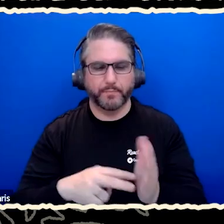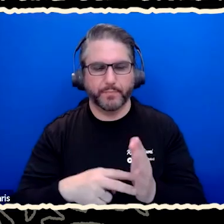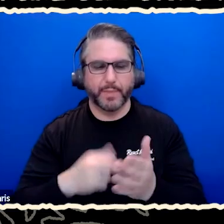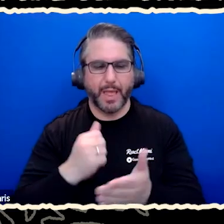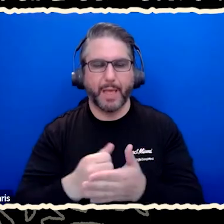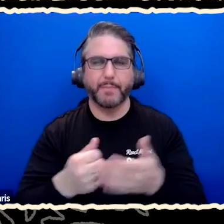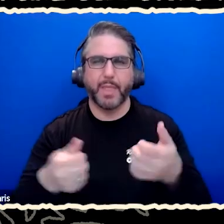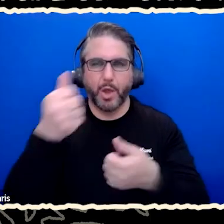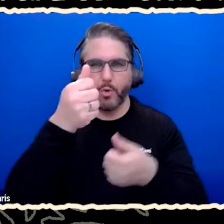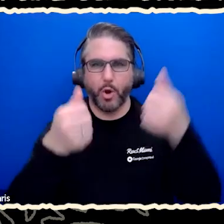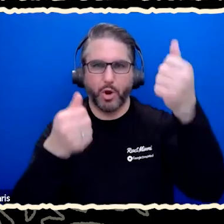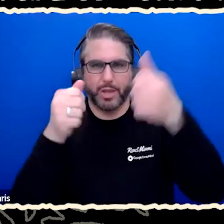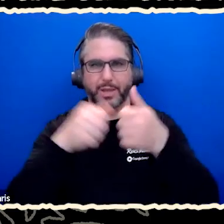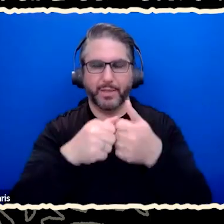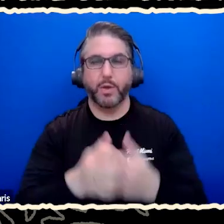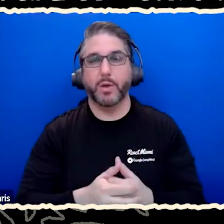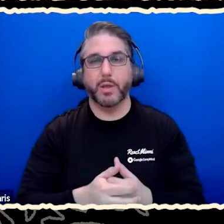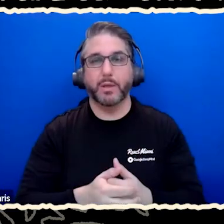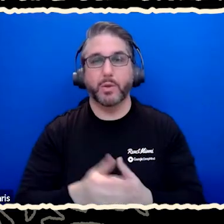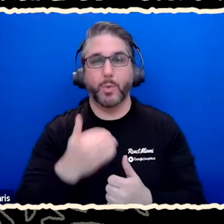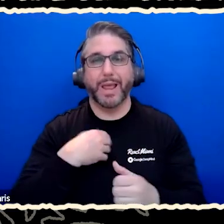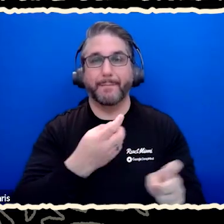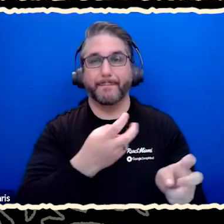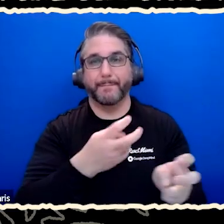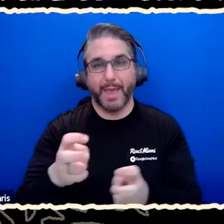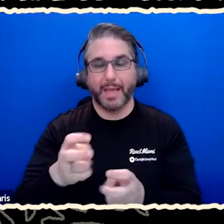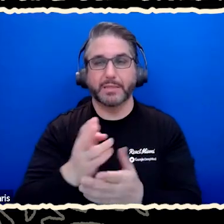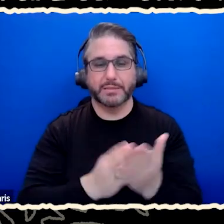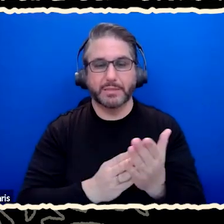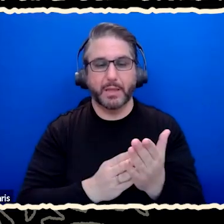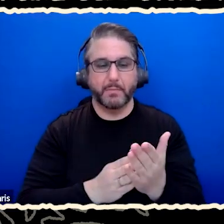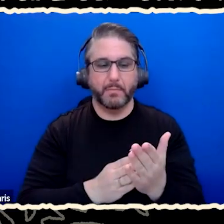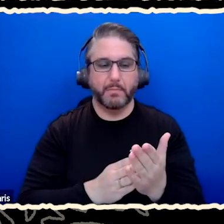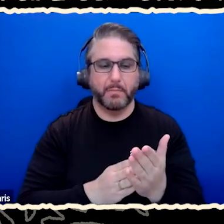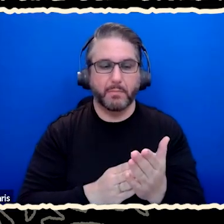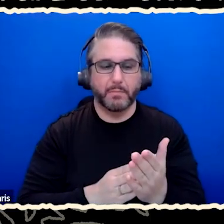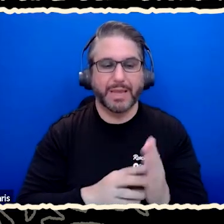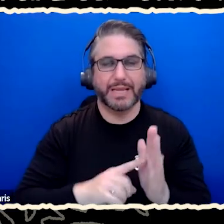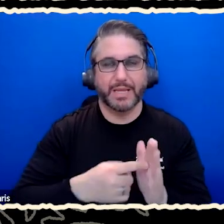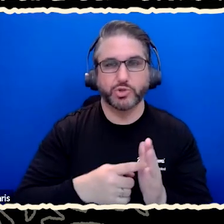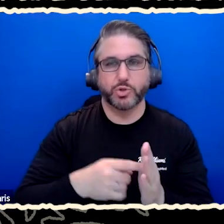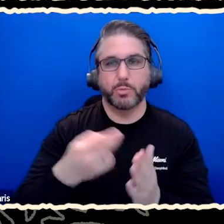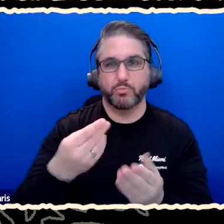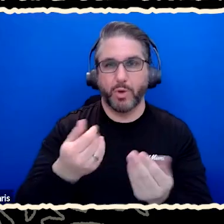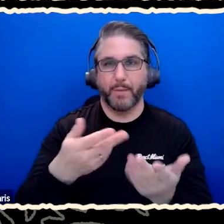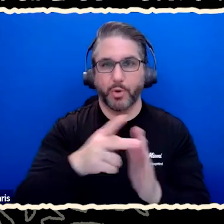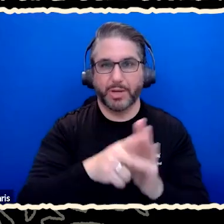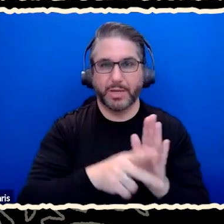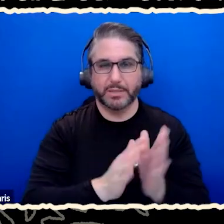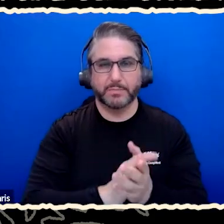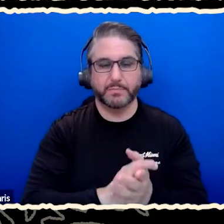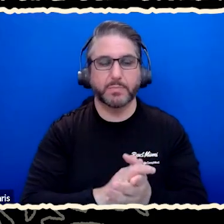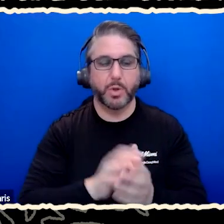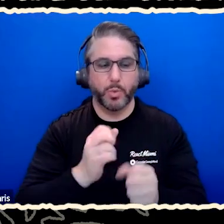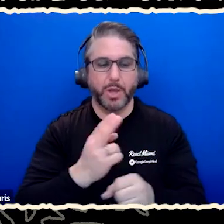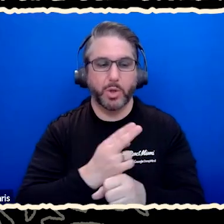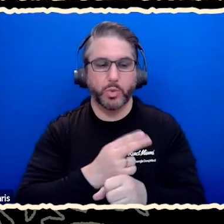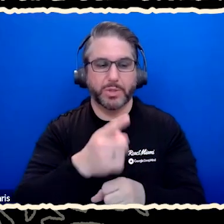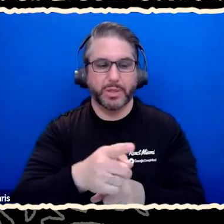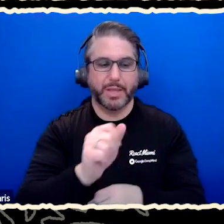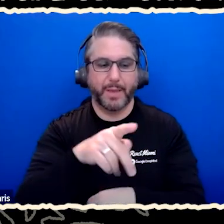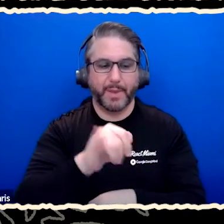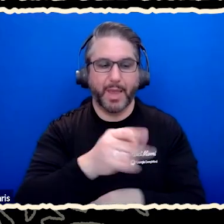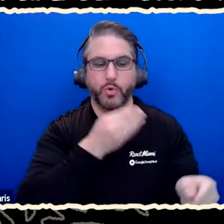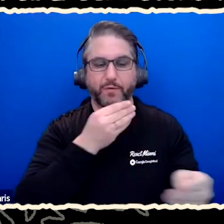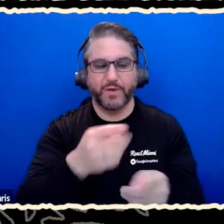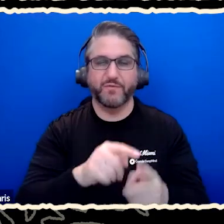it supports passing initial properties, but just once. So you can use this API to feed data from native to React Native, but